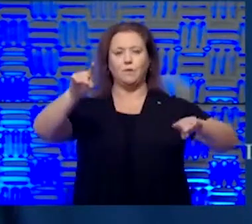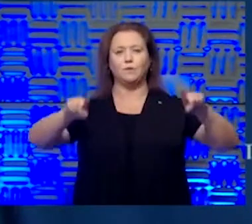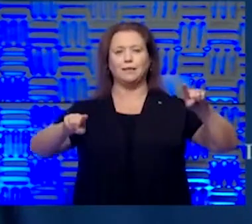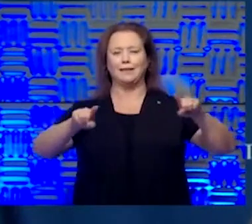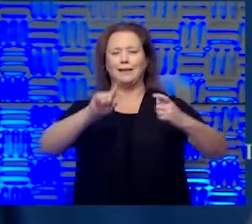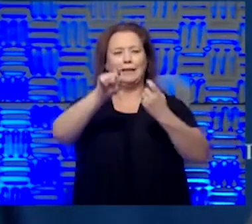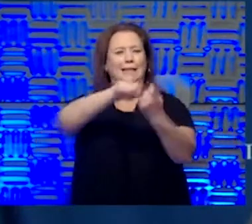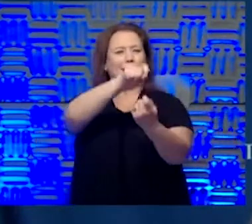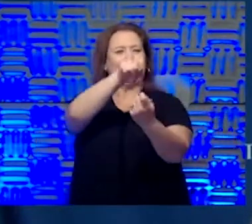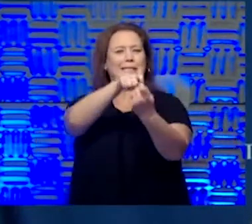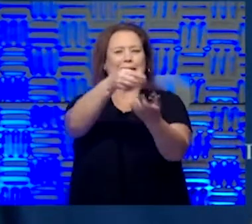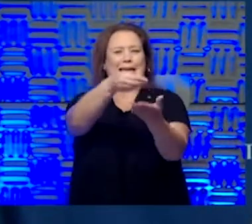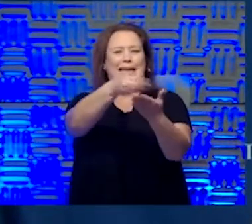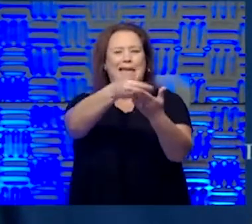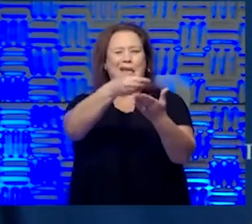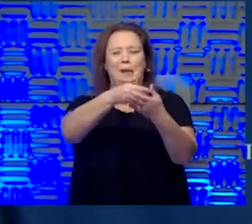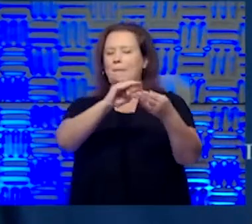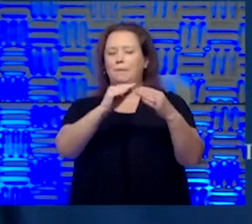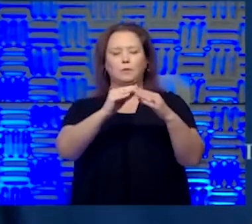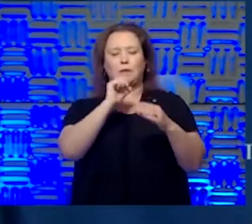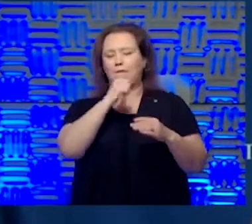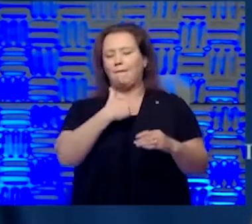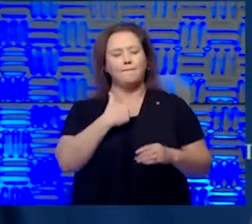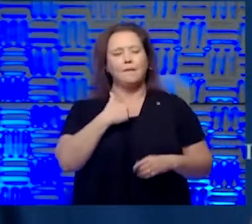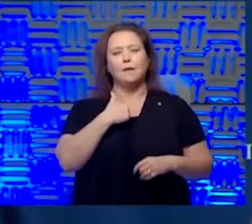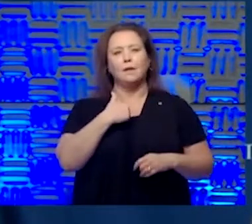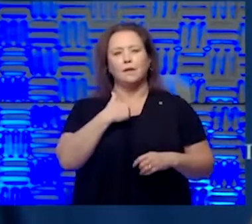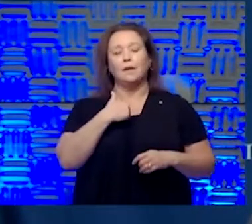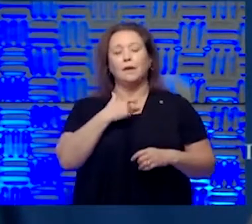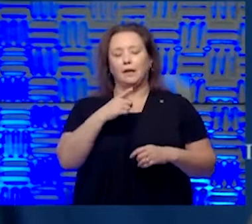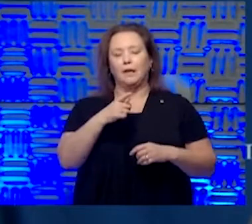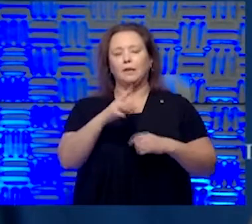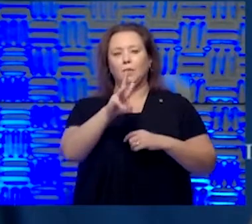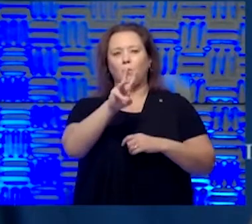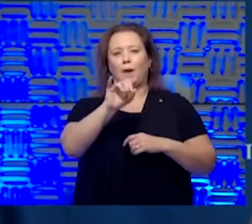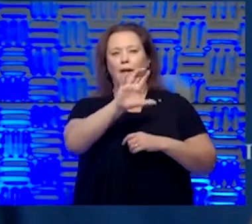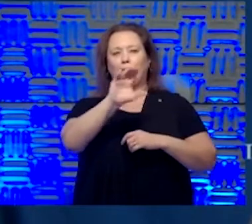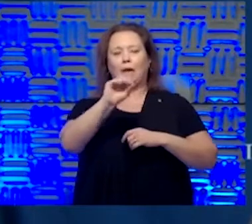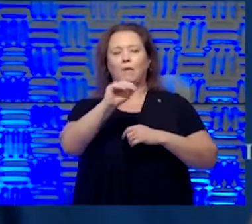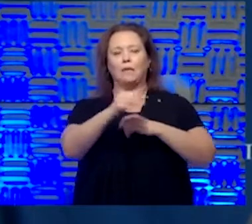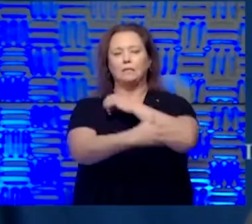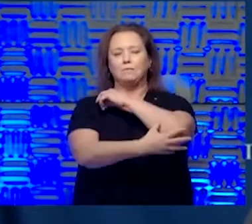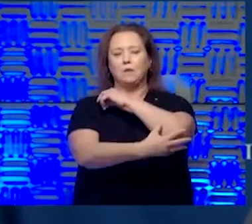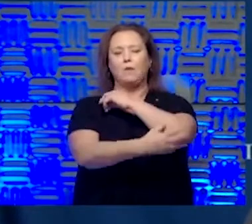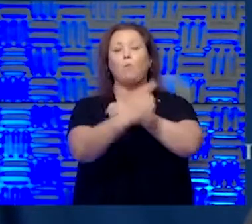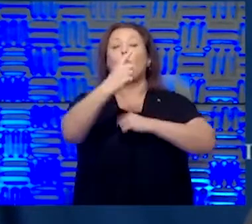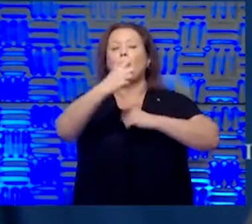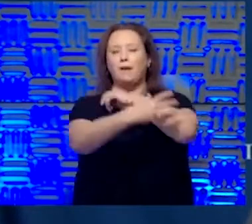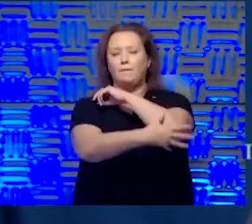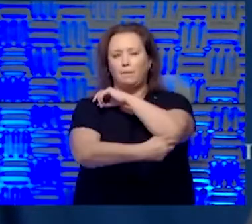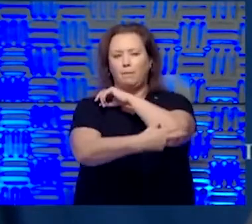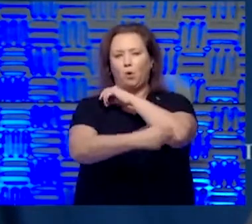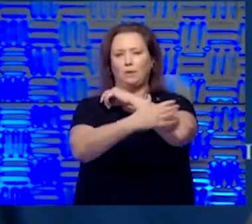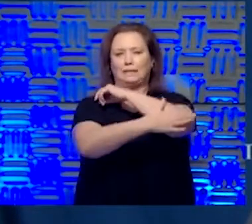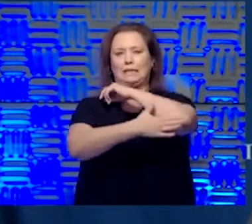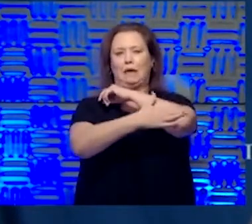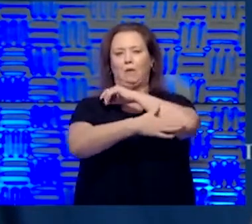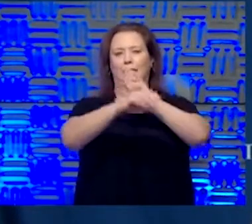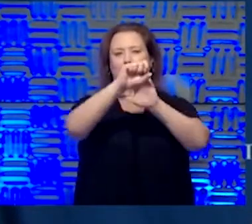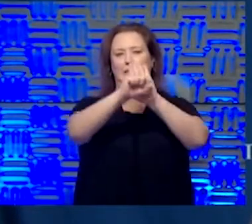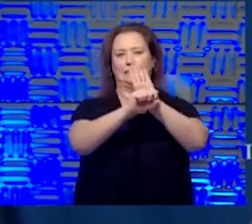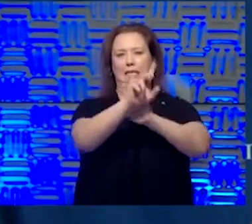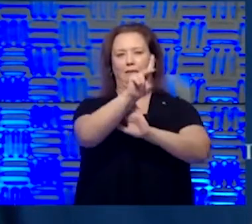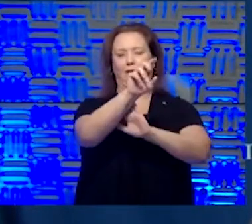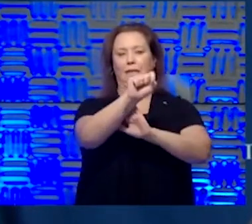the exact income statistics, but it's one of the poorest counties in the state of Kansas. In terms of racial